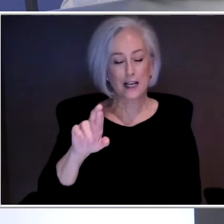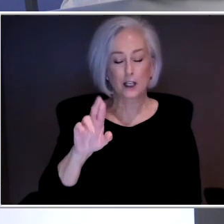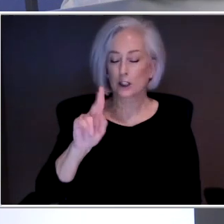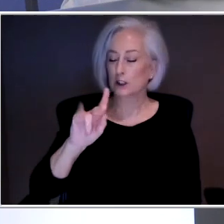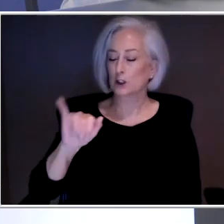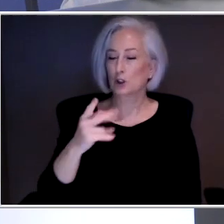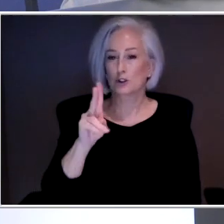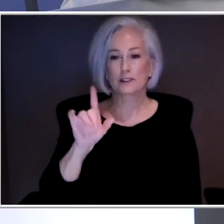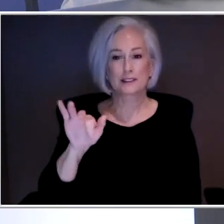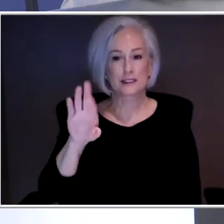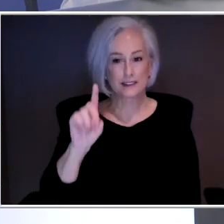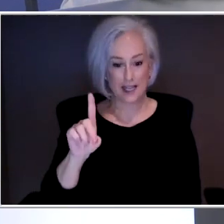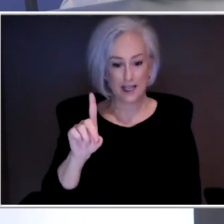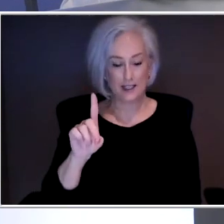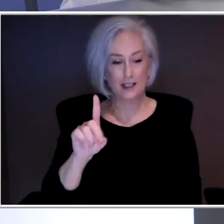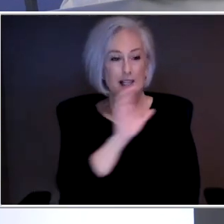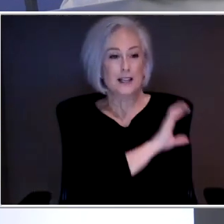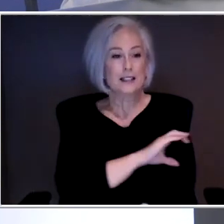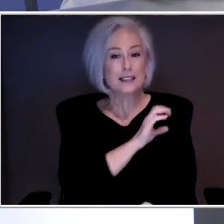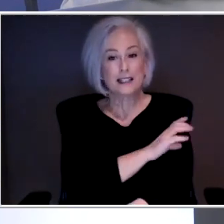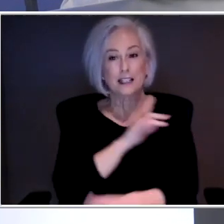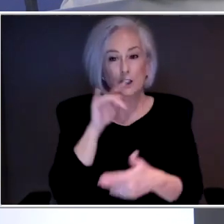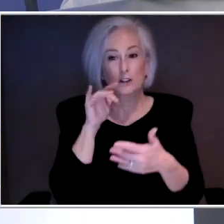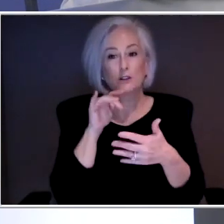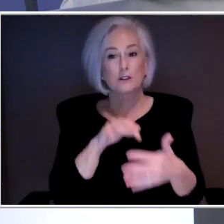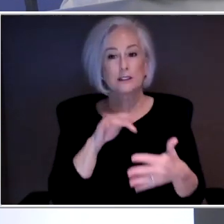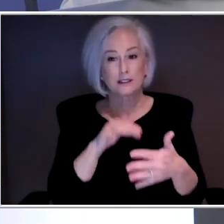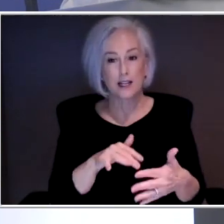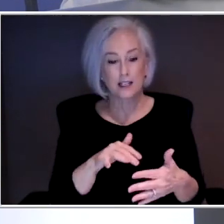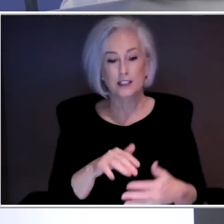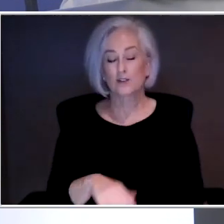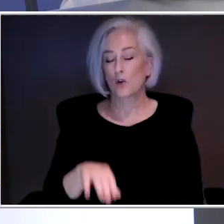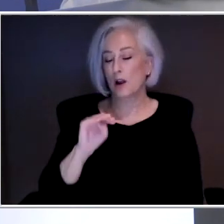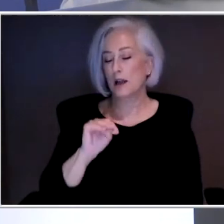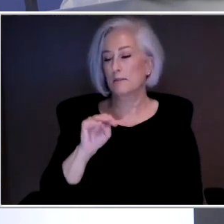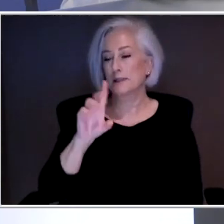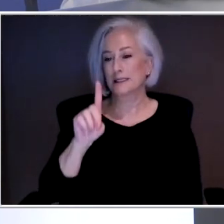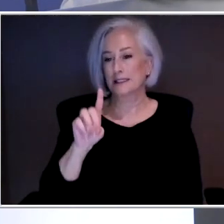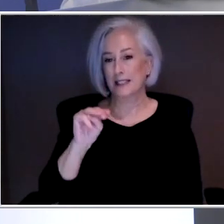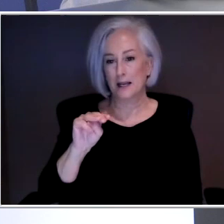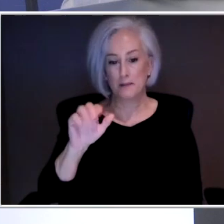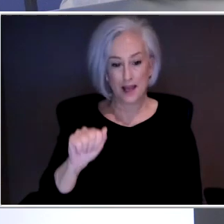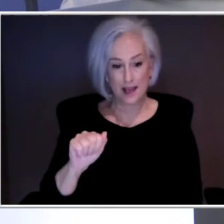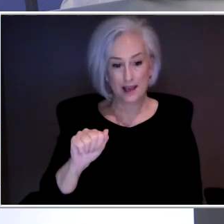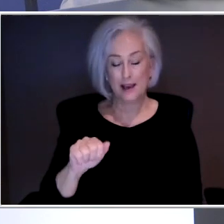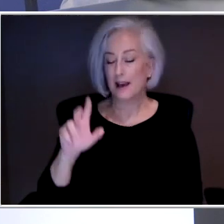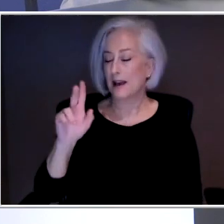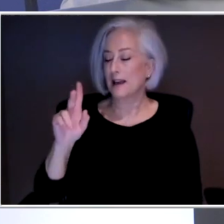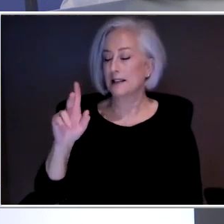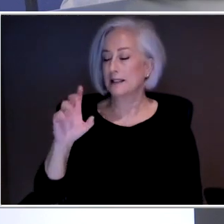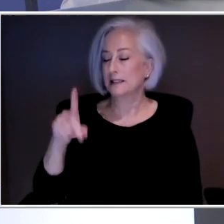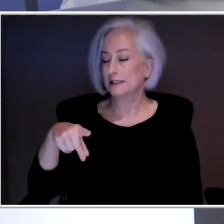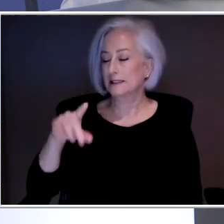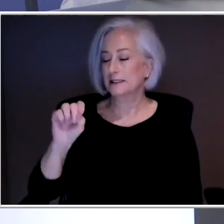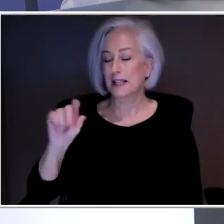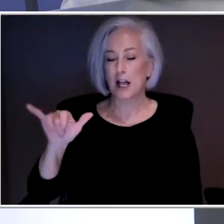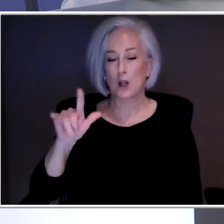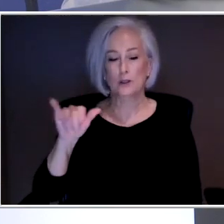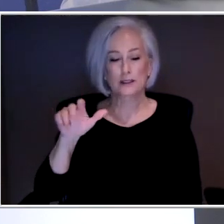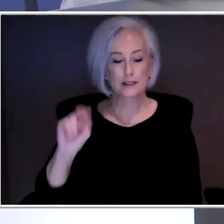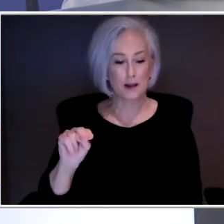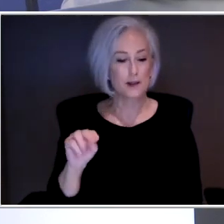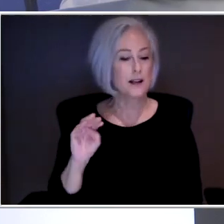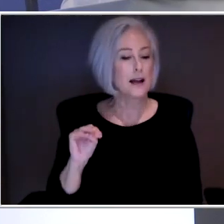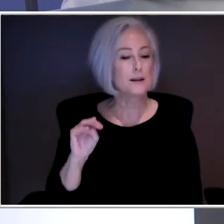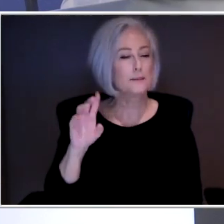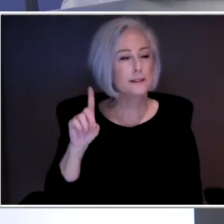for MDMA and Psilocybin. Can you explain what is MDMA? Because I think 90s raves,